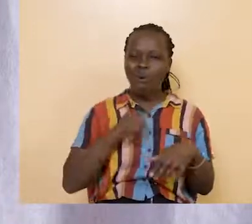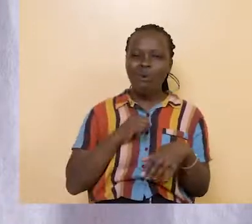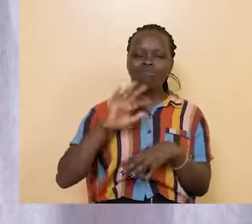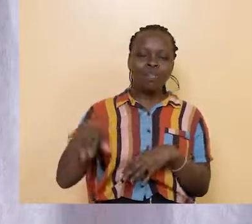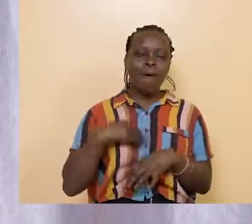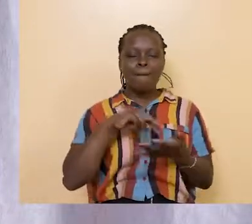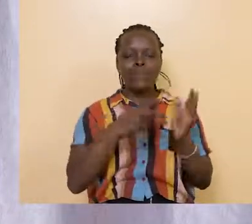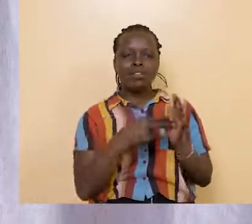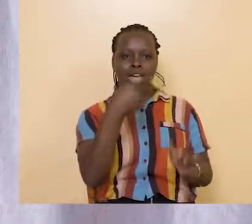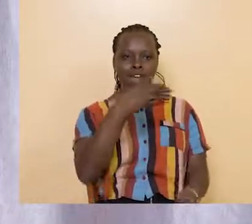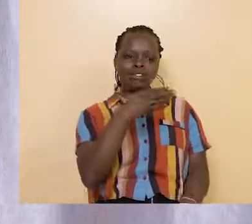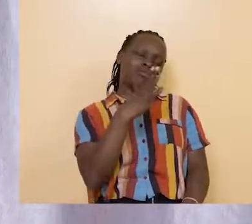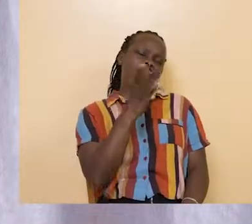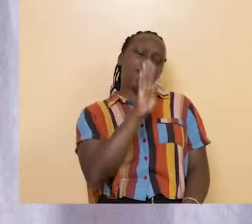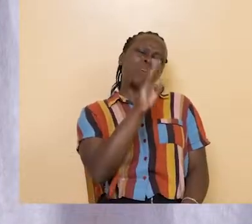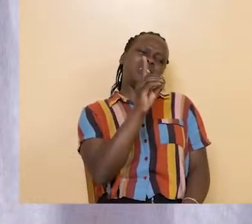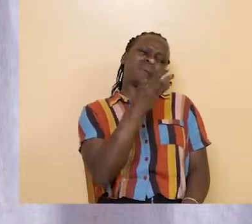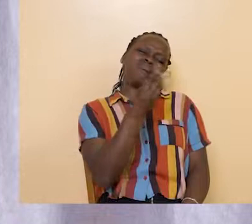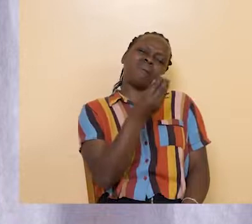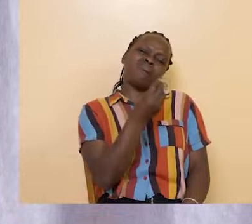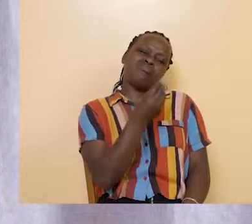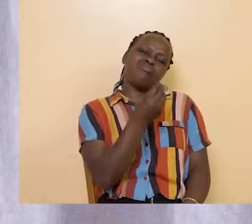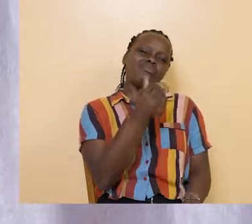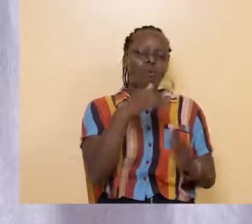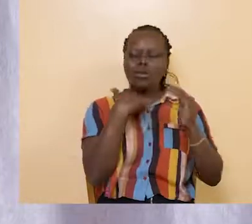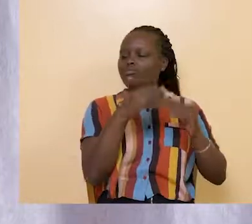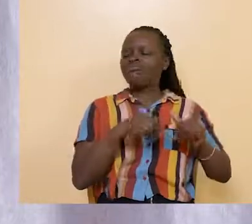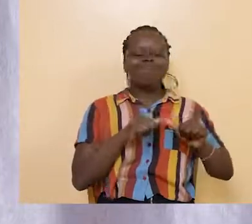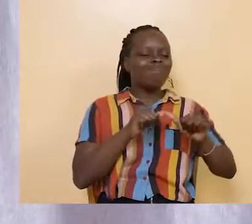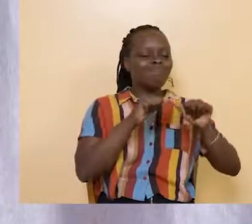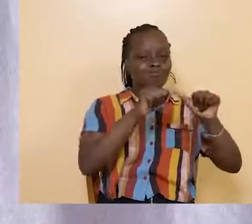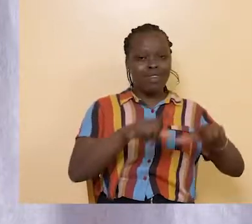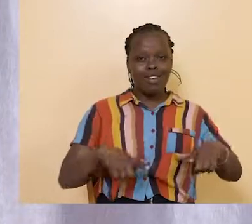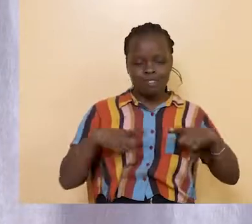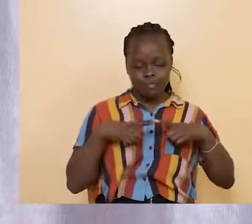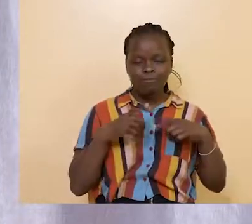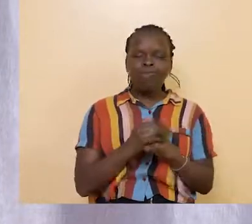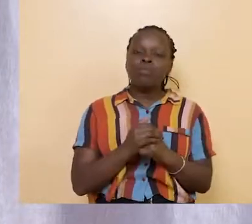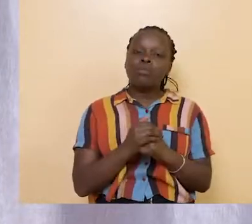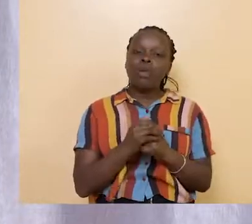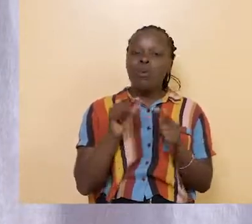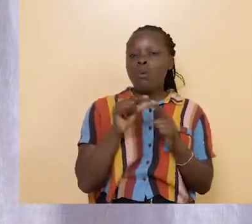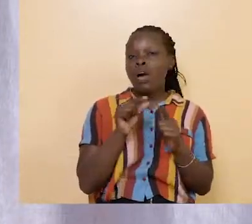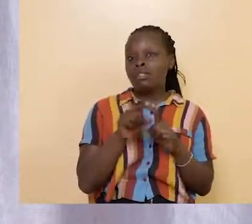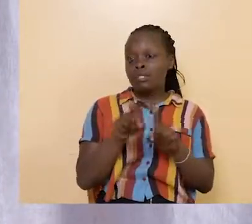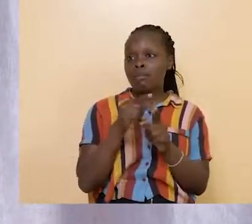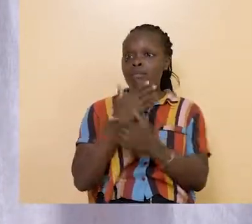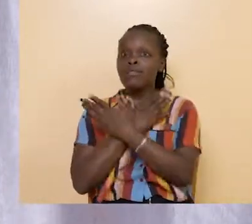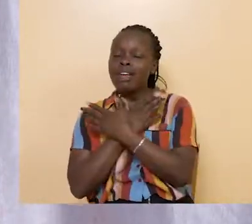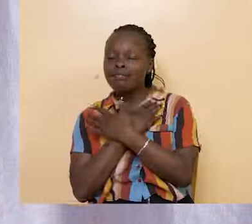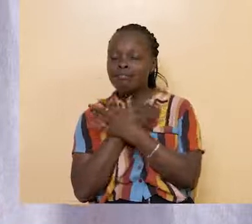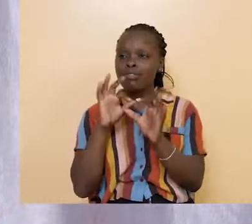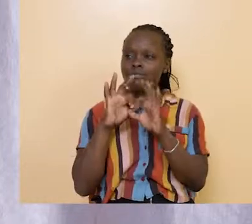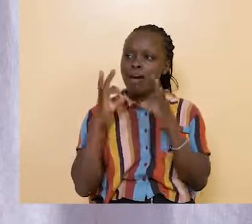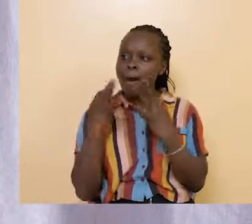quick HBD as we cruise right along and wait for the next person or the next thing. Worse still, even when our friends and